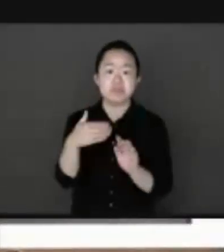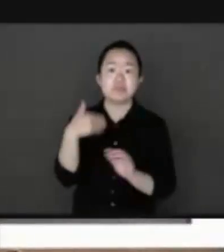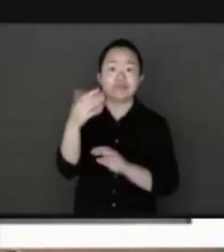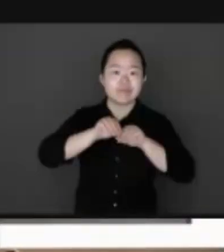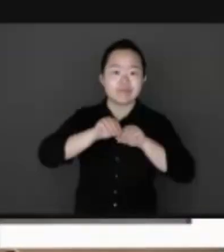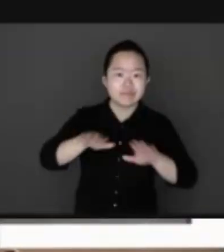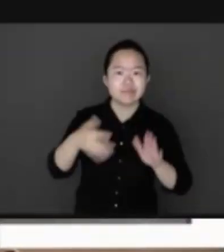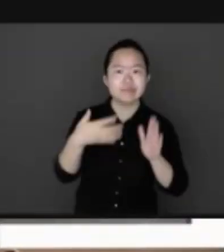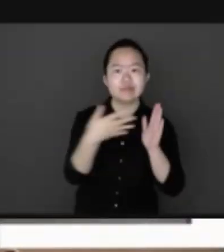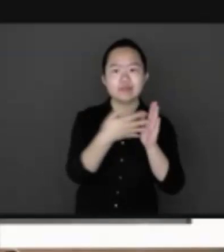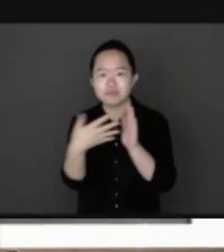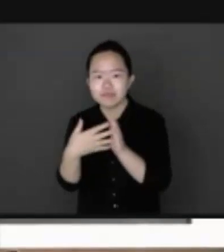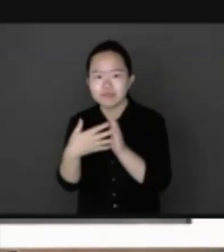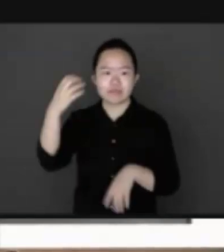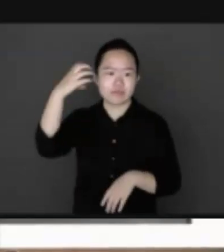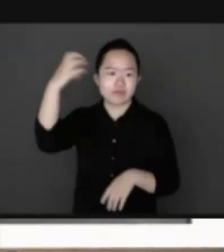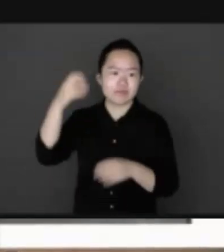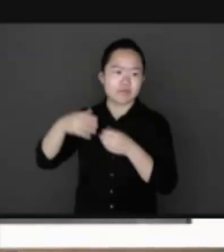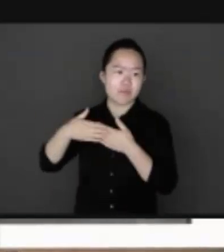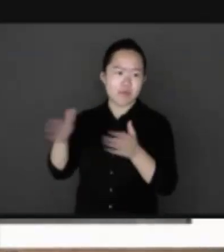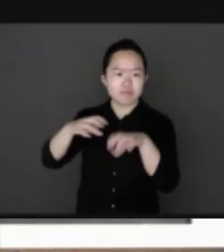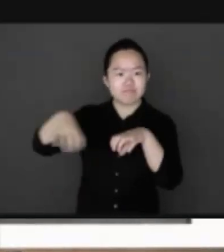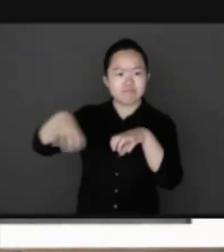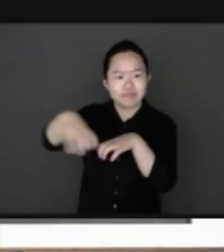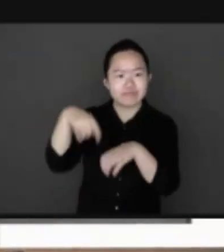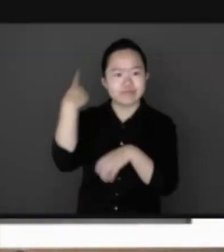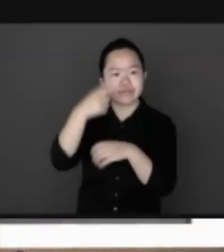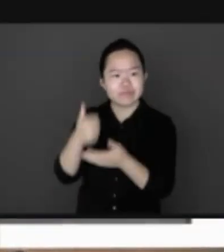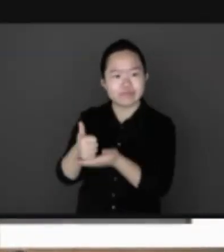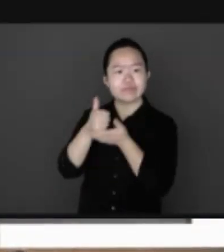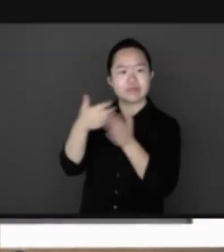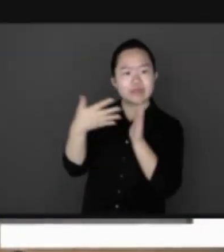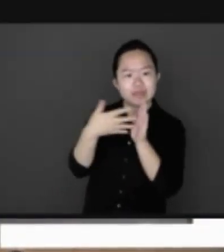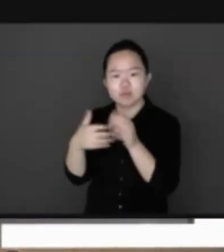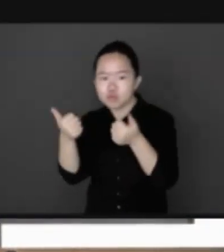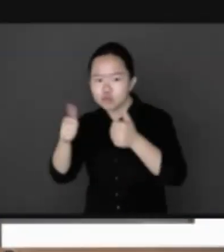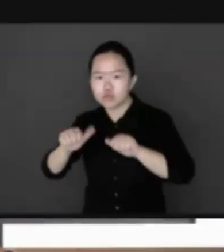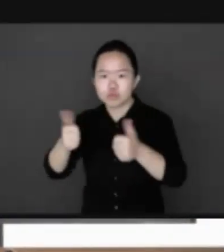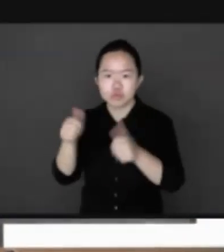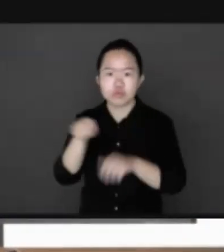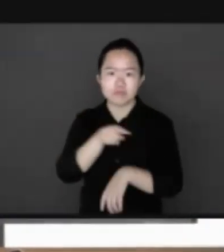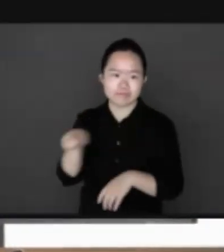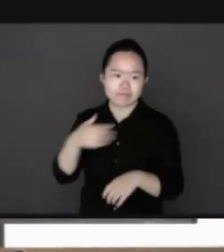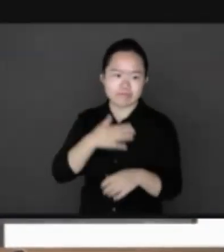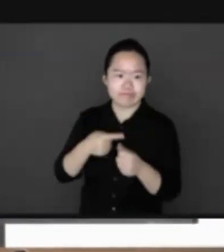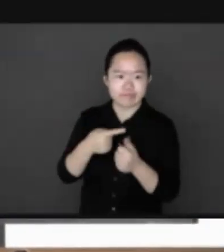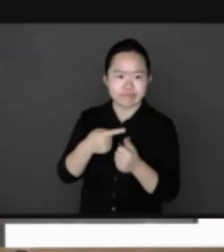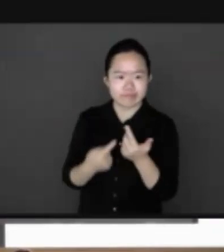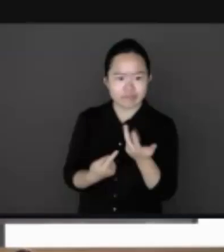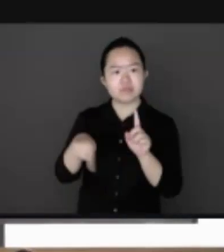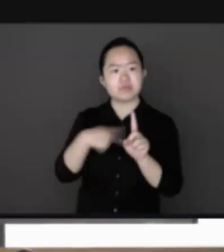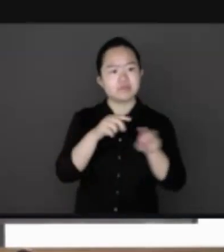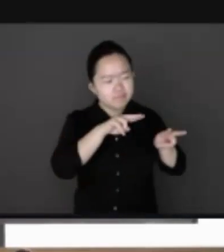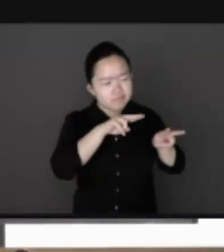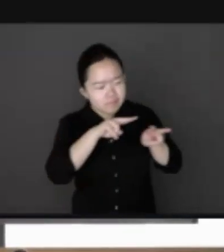how to understand and apply the requirements. But in the EN standard, there's also more than